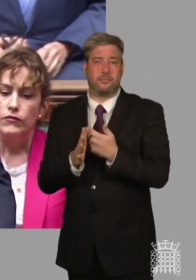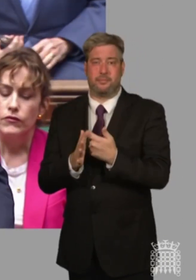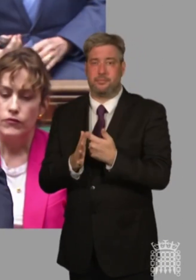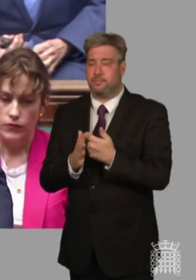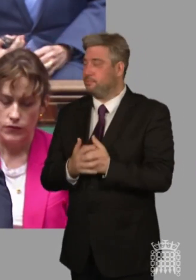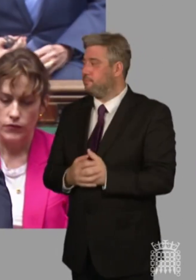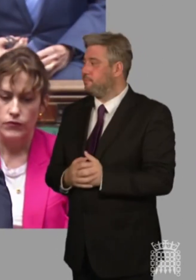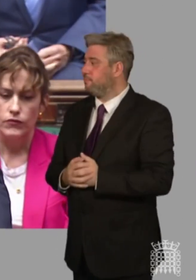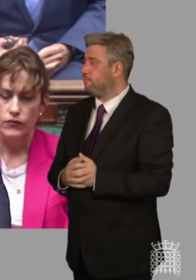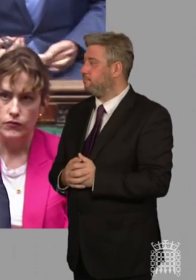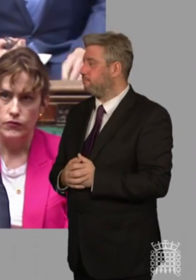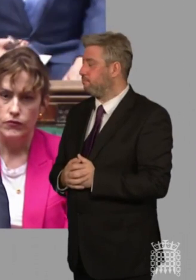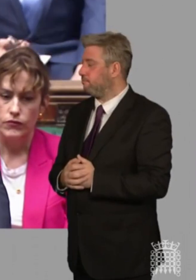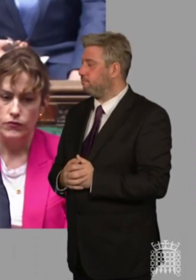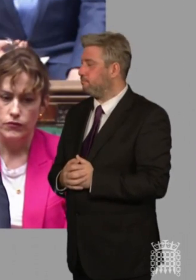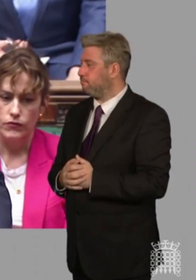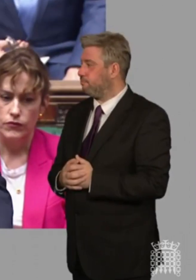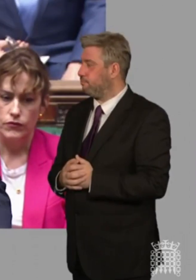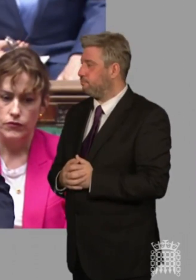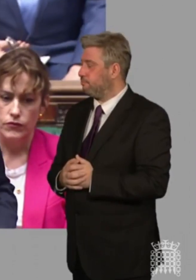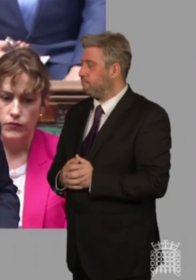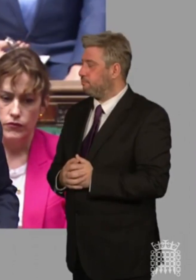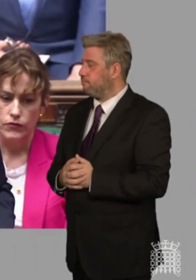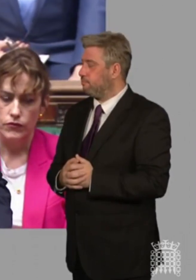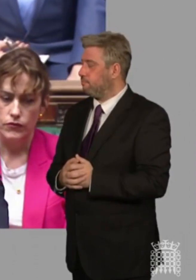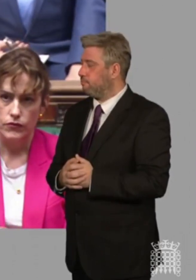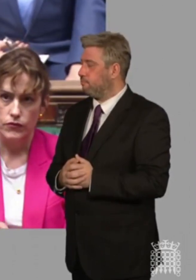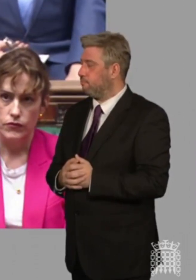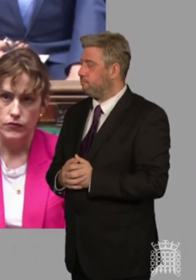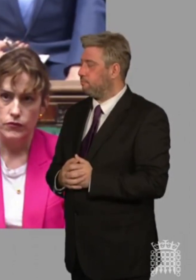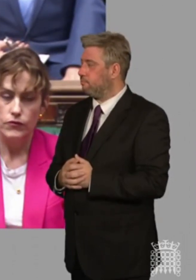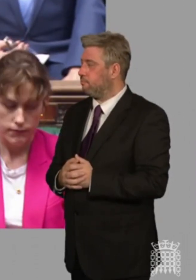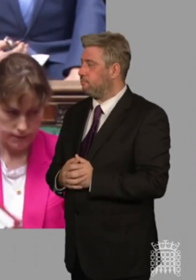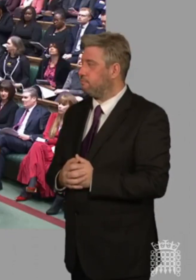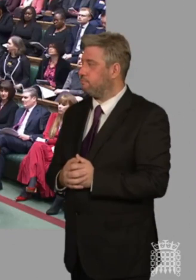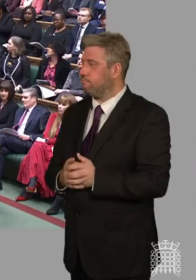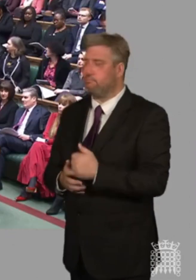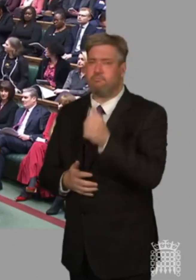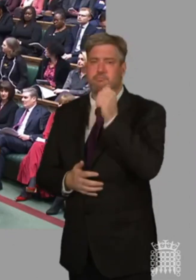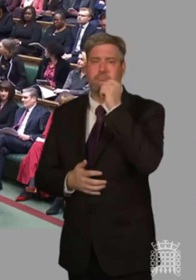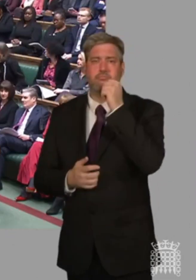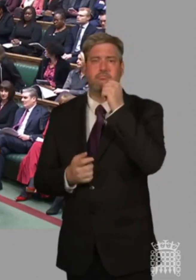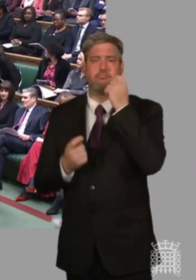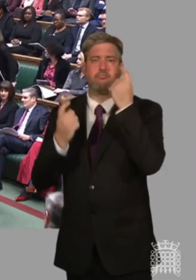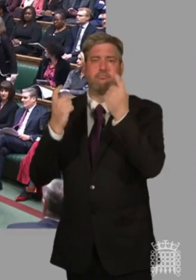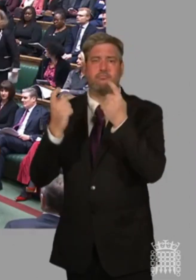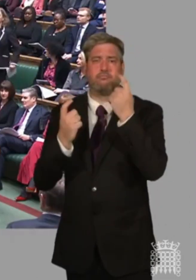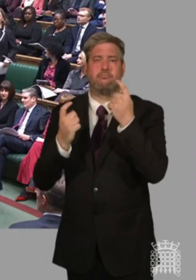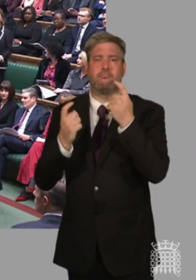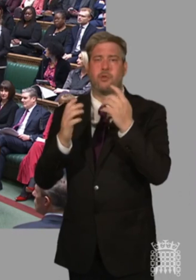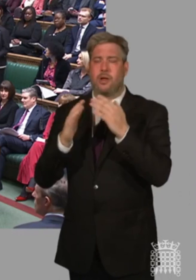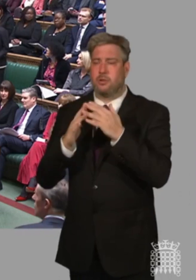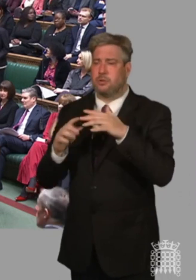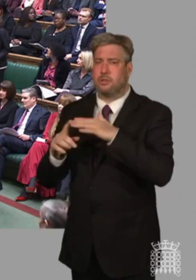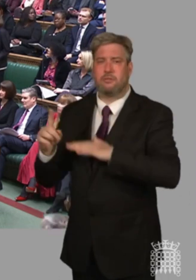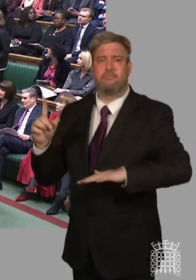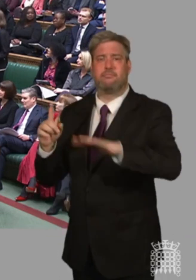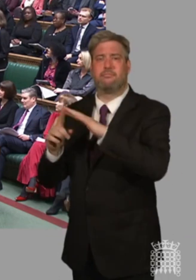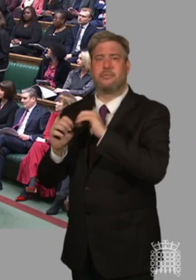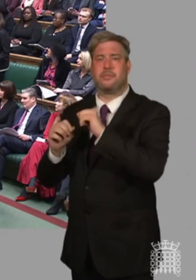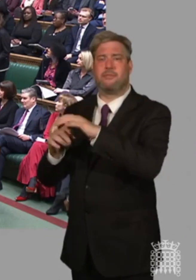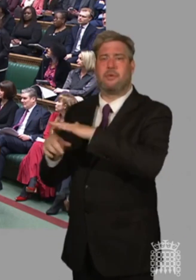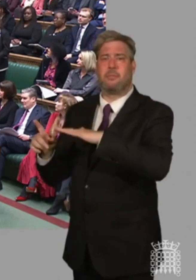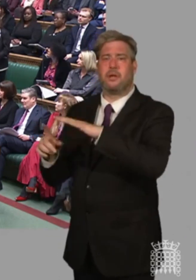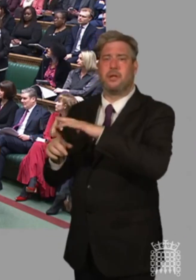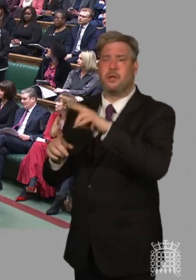and others. In addition to my duties in this House, I shall have further such meetings later today. Fleur Anderson. Thank you, Mr. Speaker. I also send